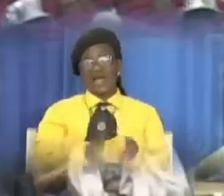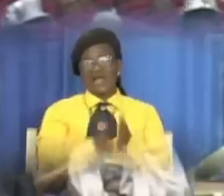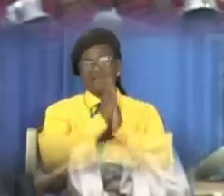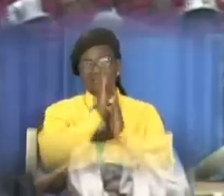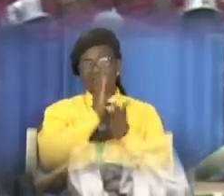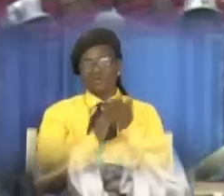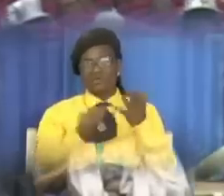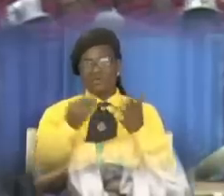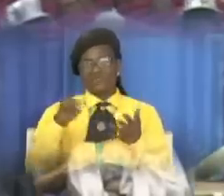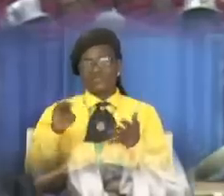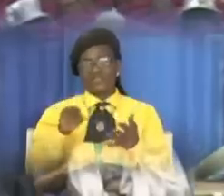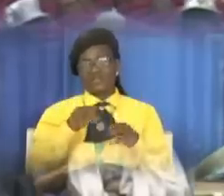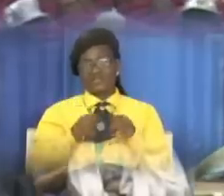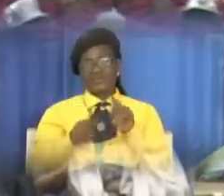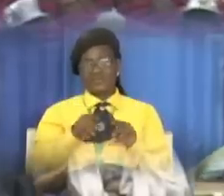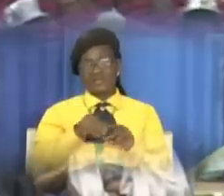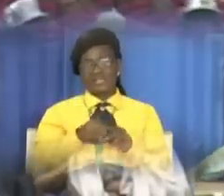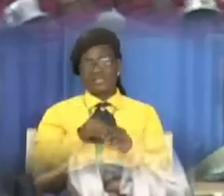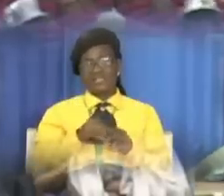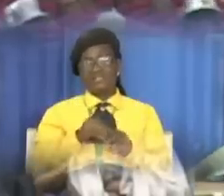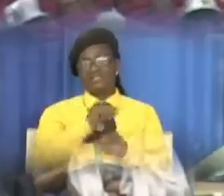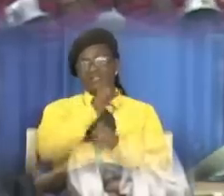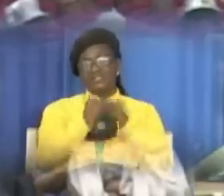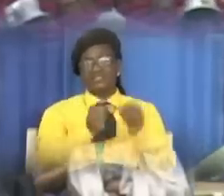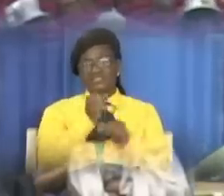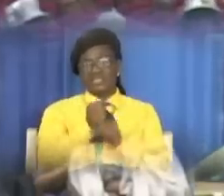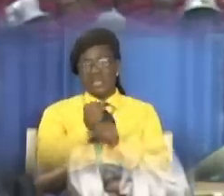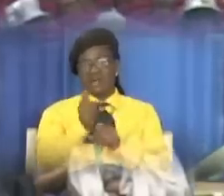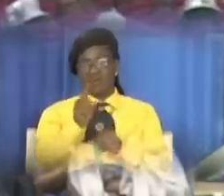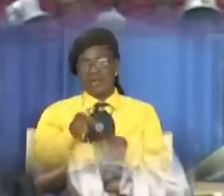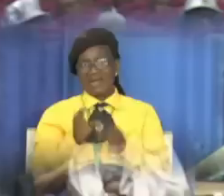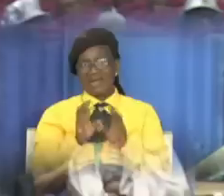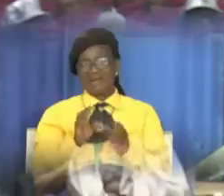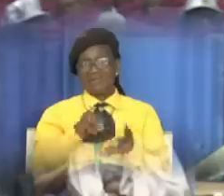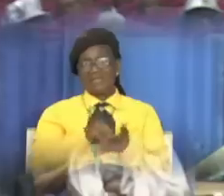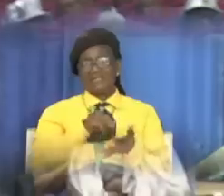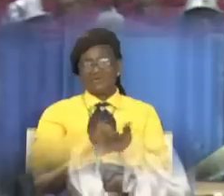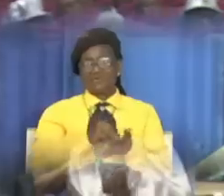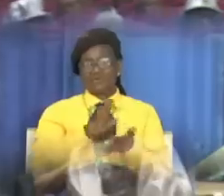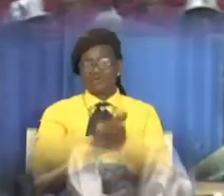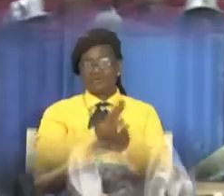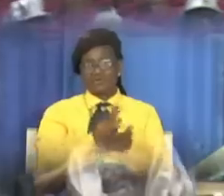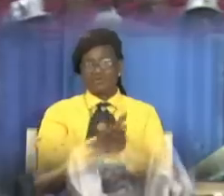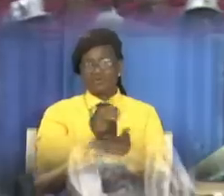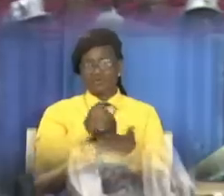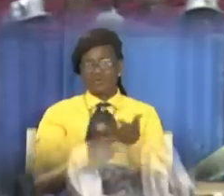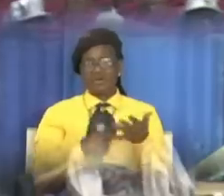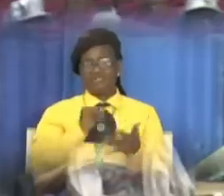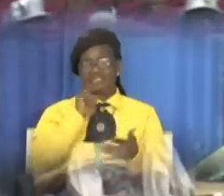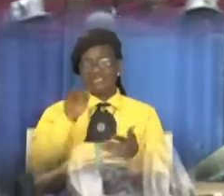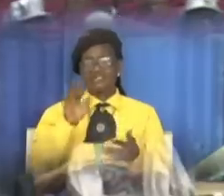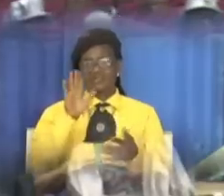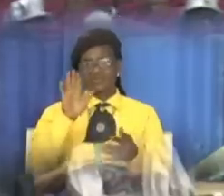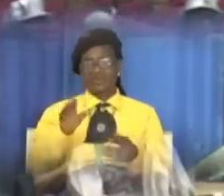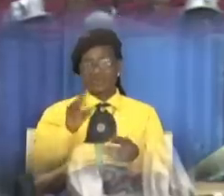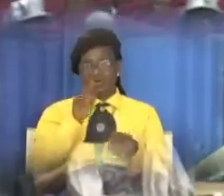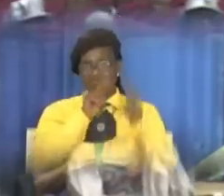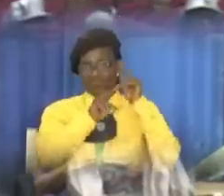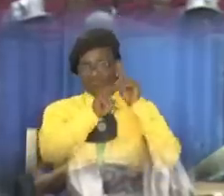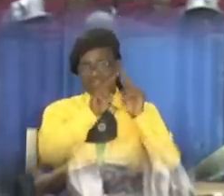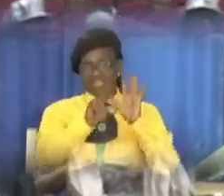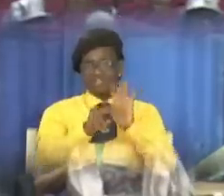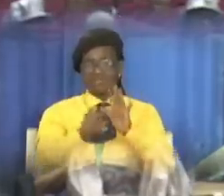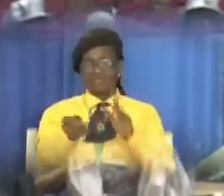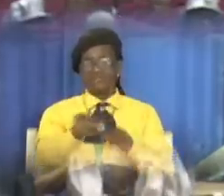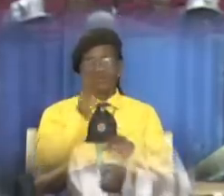class, in year one of medical school, what is your vision? You'll be amazed at